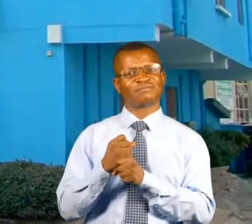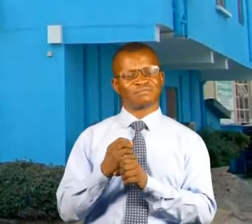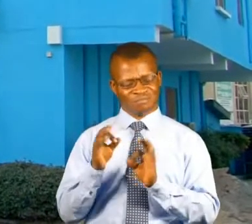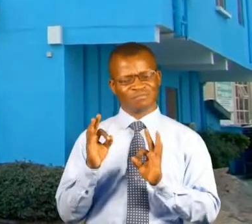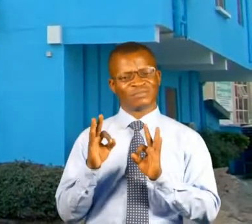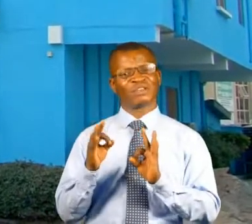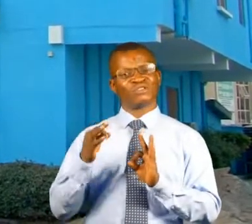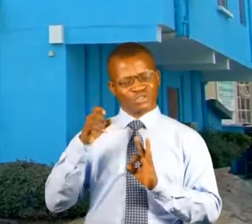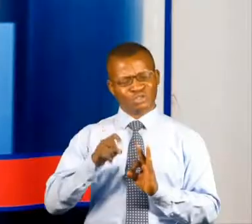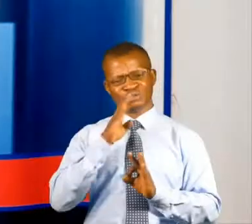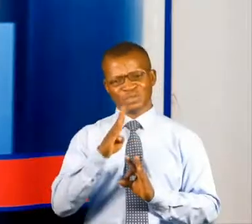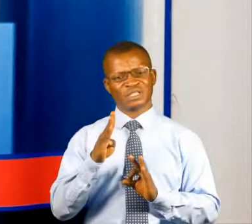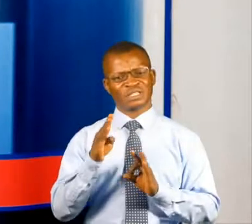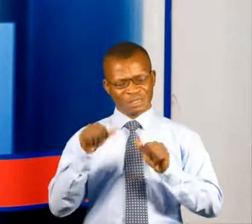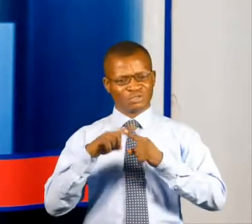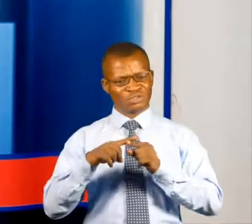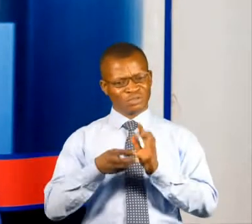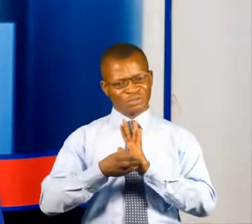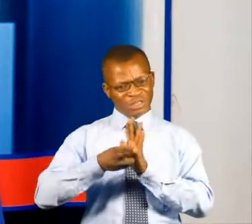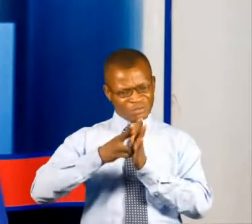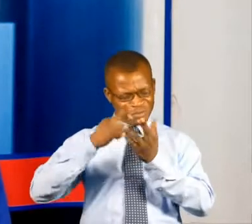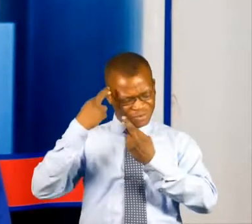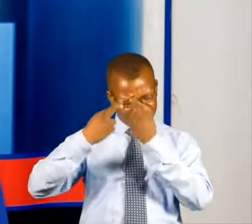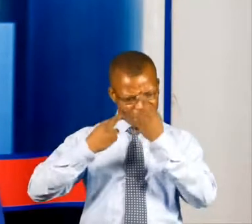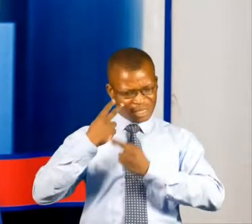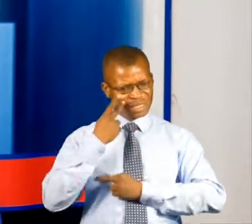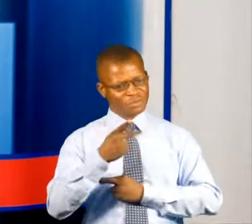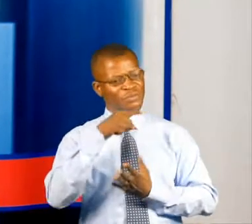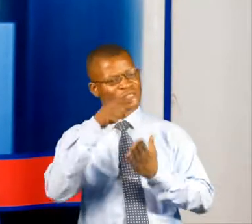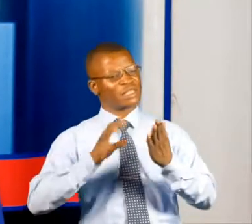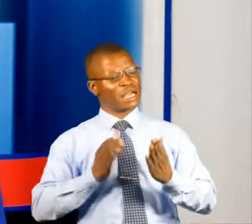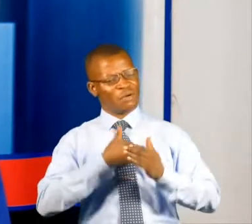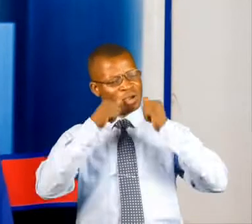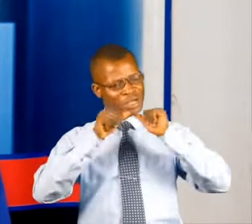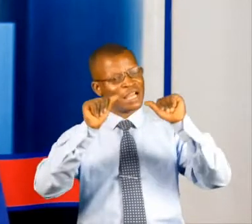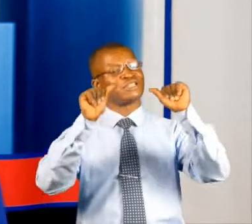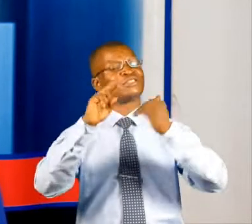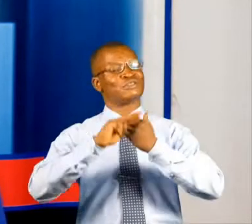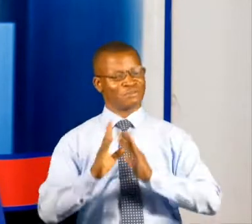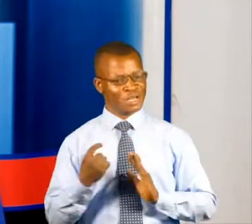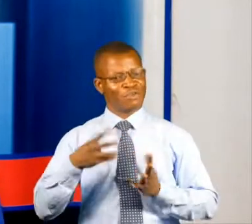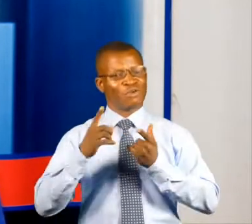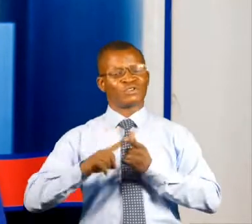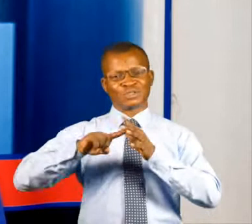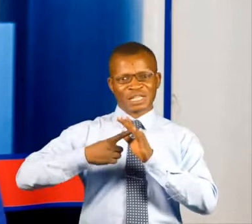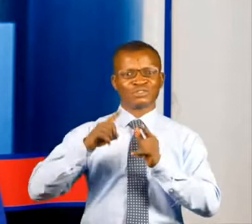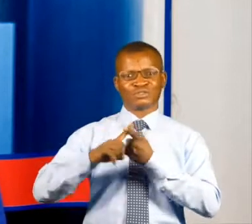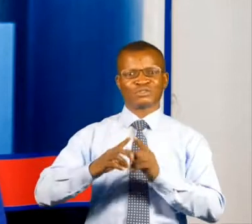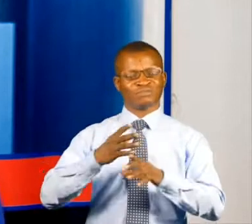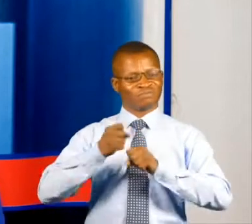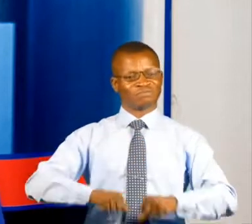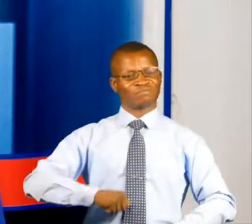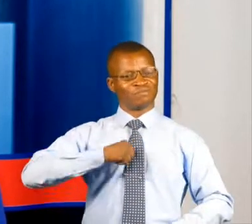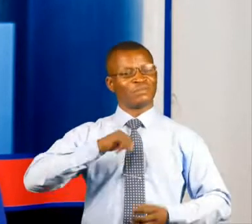20 years is such that we should begin to say, okay, this is our achievement, and our achievement should live beyond our borders. To say, okay, so